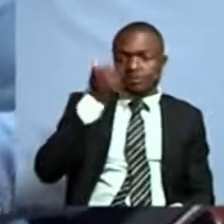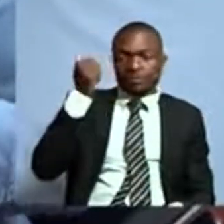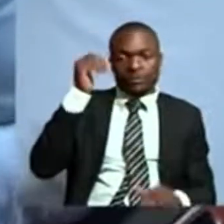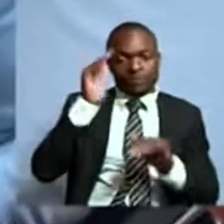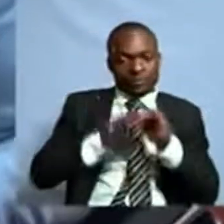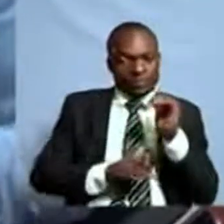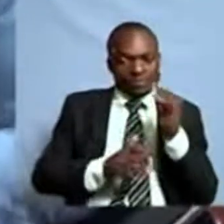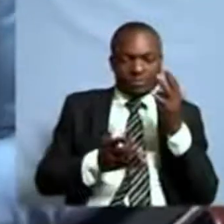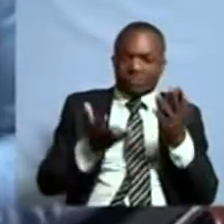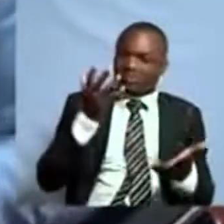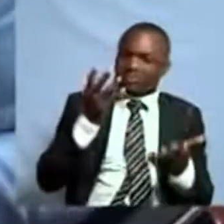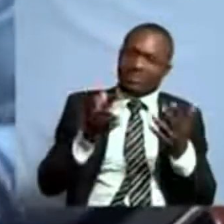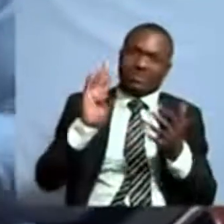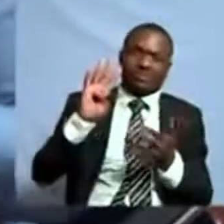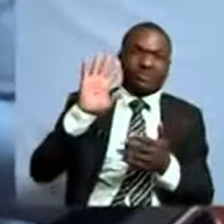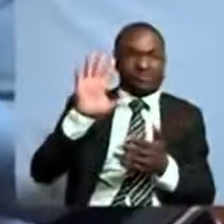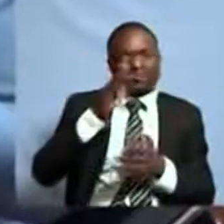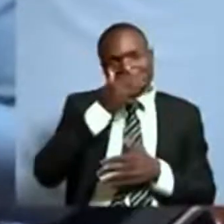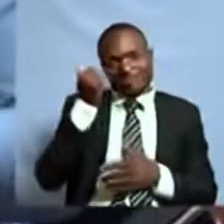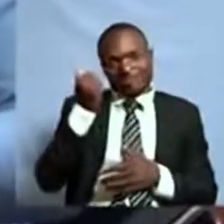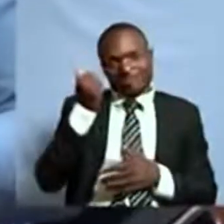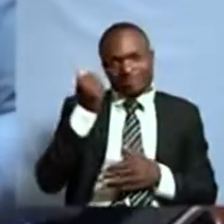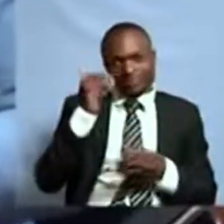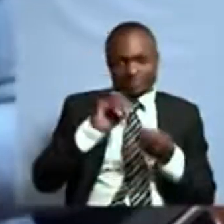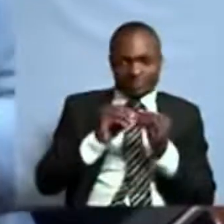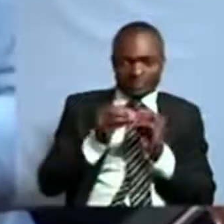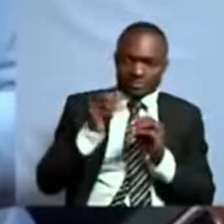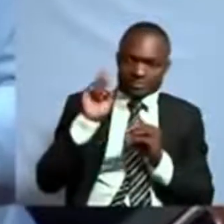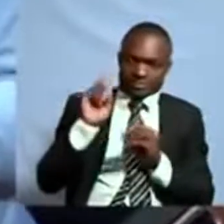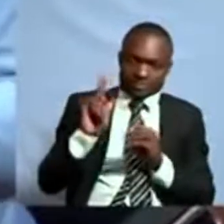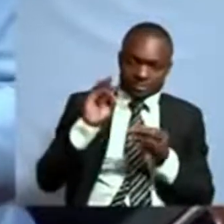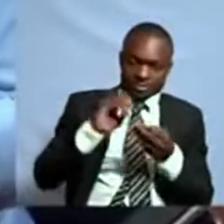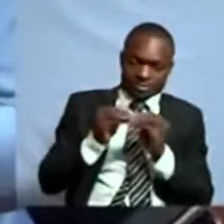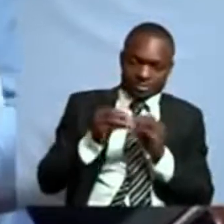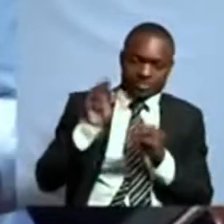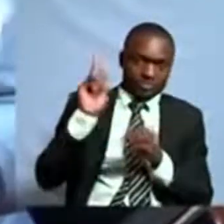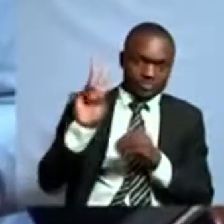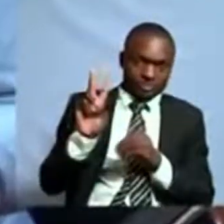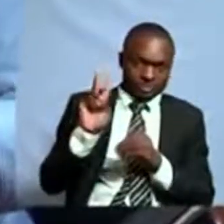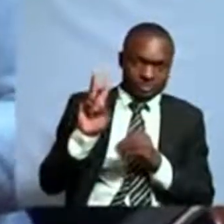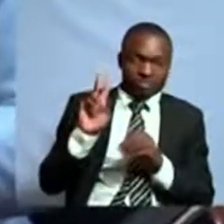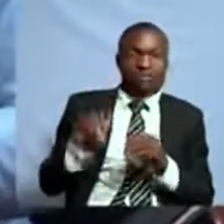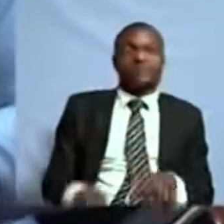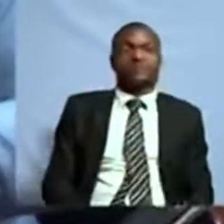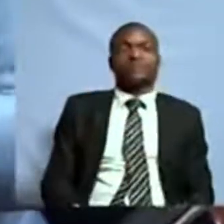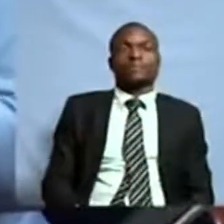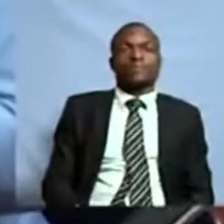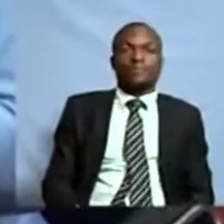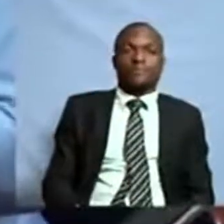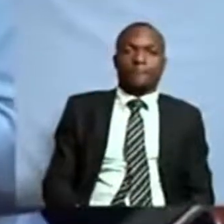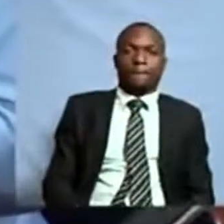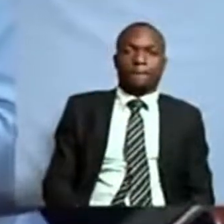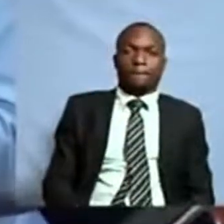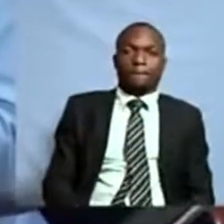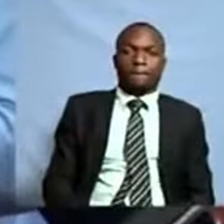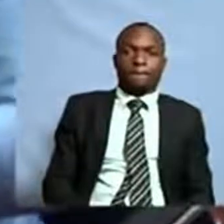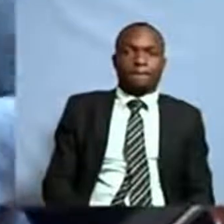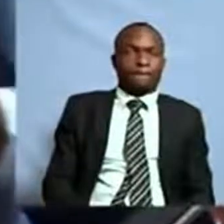maybe 45. That is number one. Number two, you are also